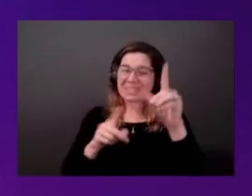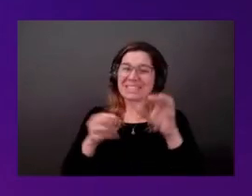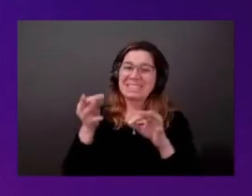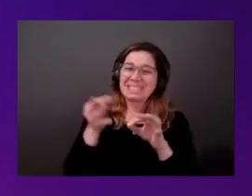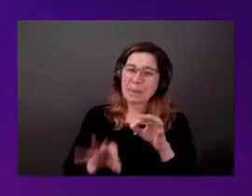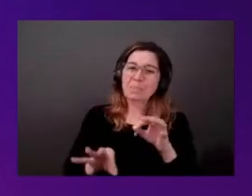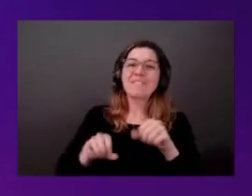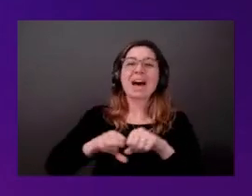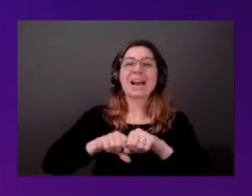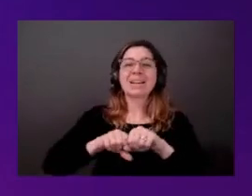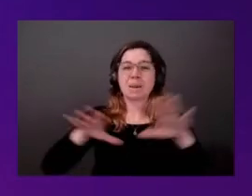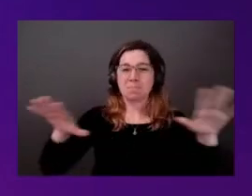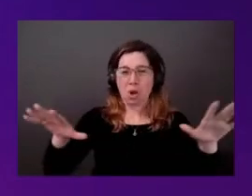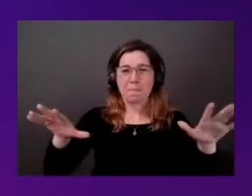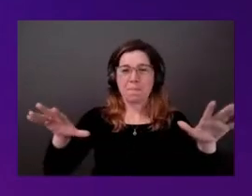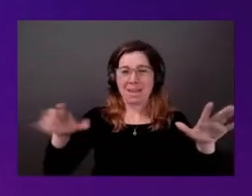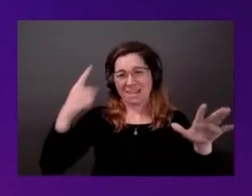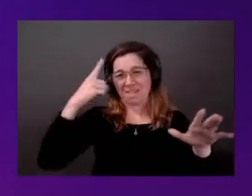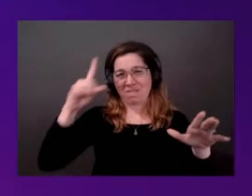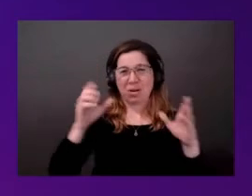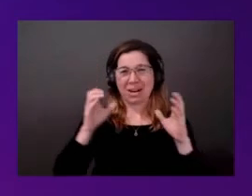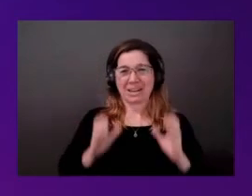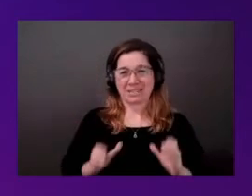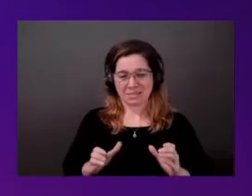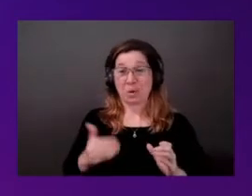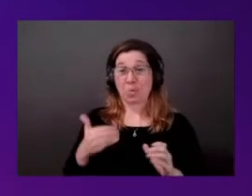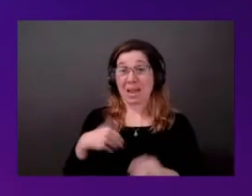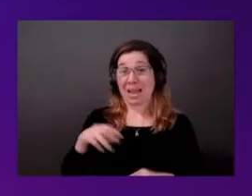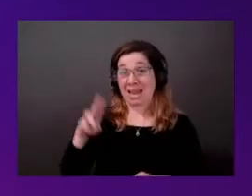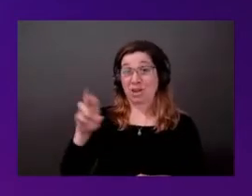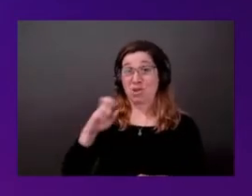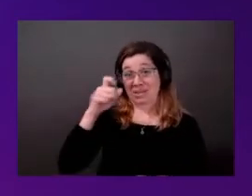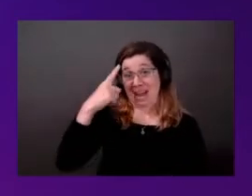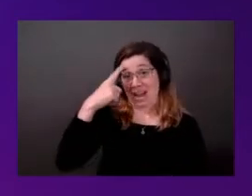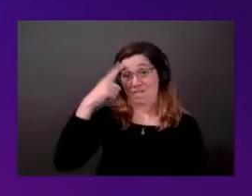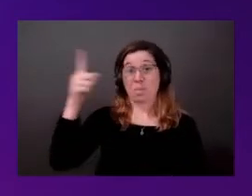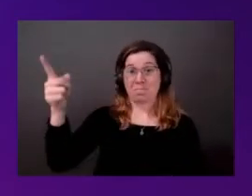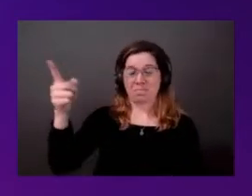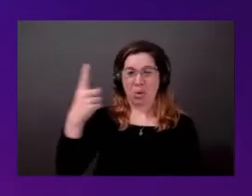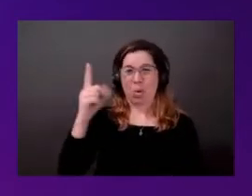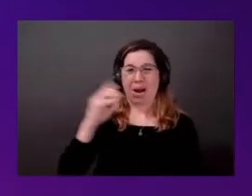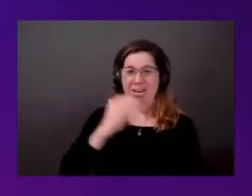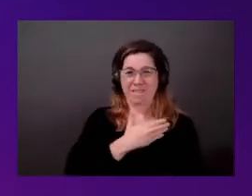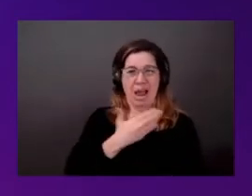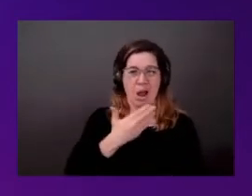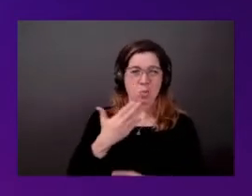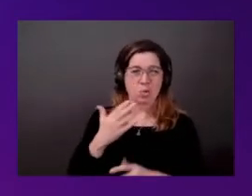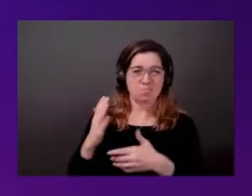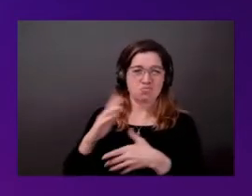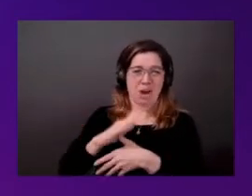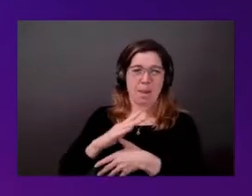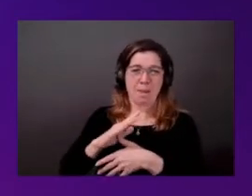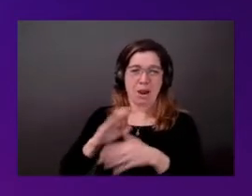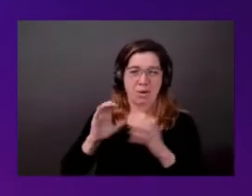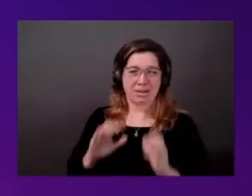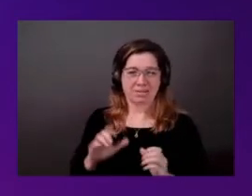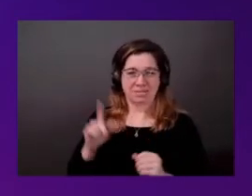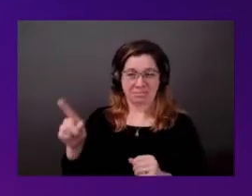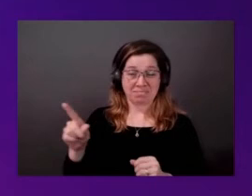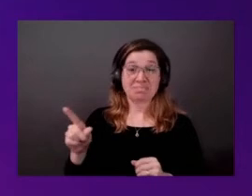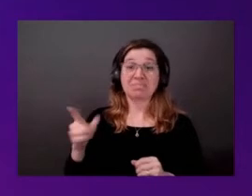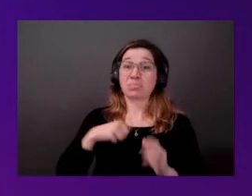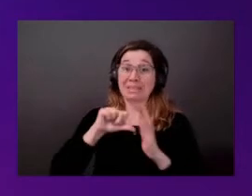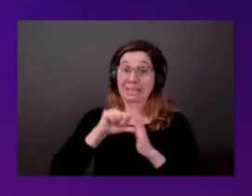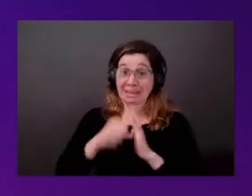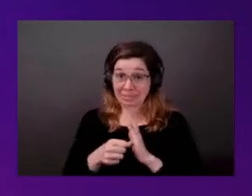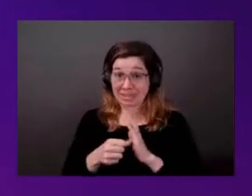the Department of Defense in the US government as our primary target. What we emphasized was simplicity and efficiency, which